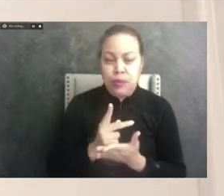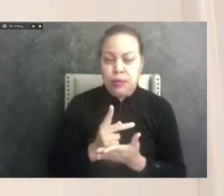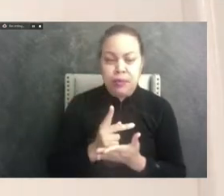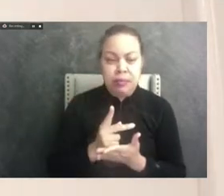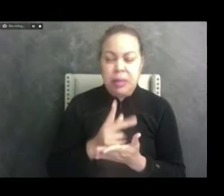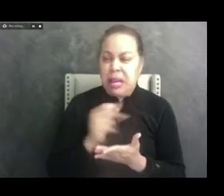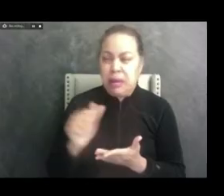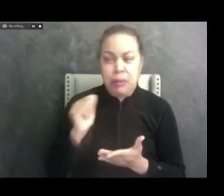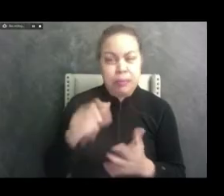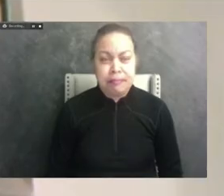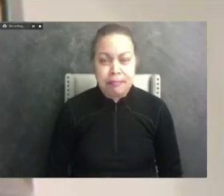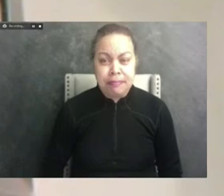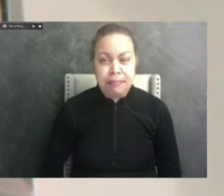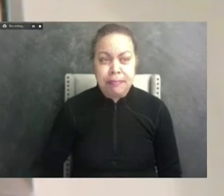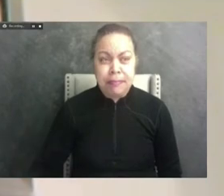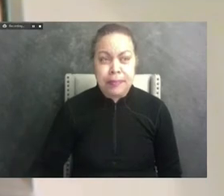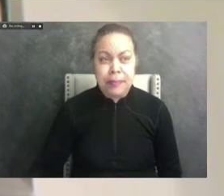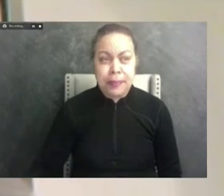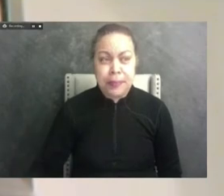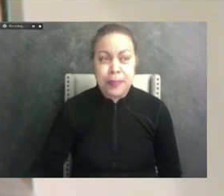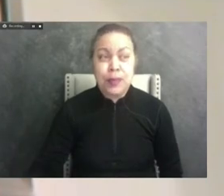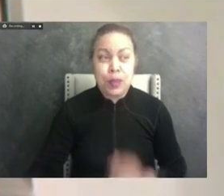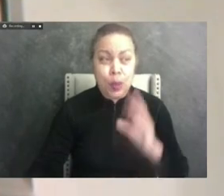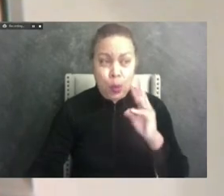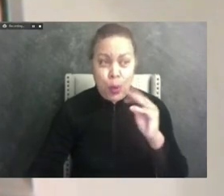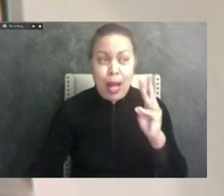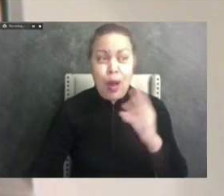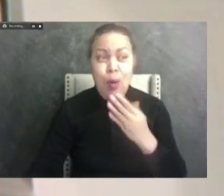not resigned. Wow.